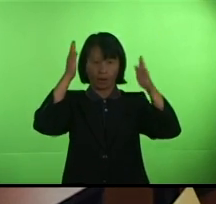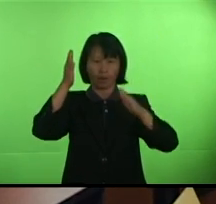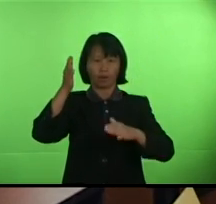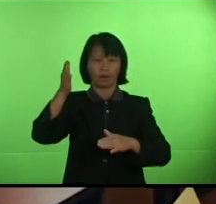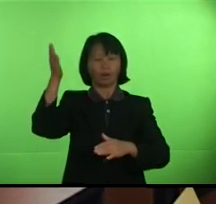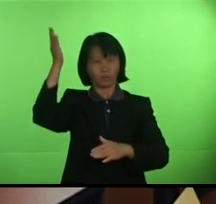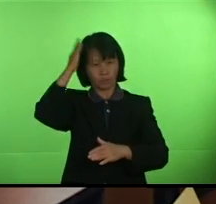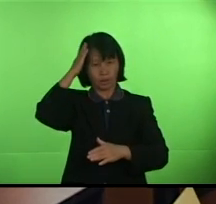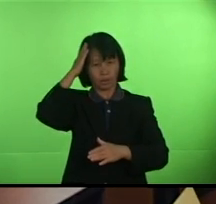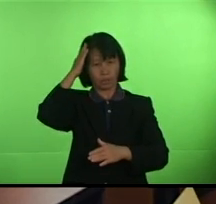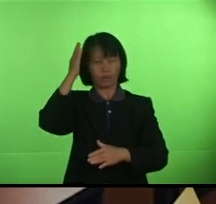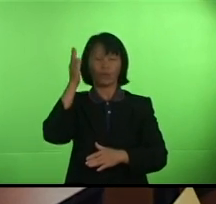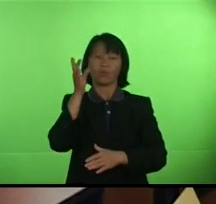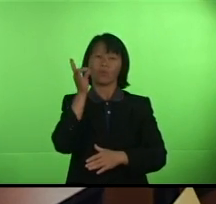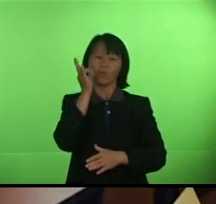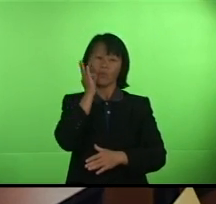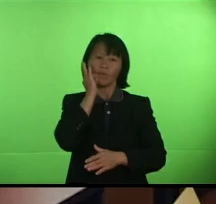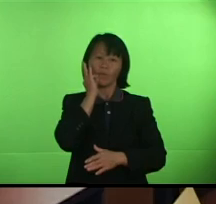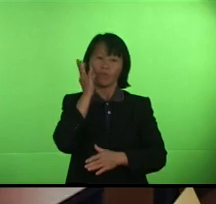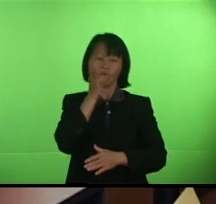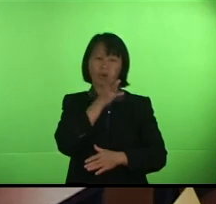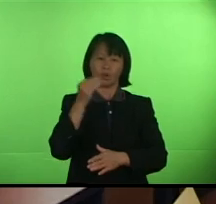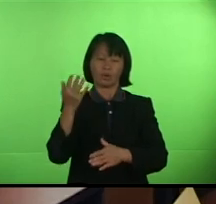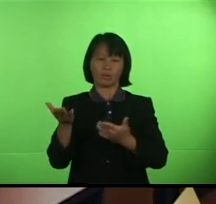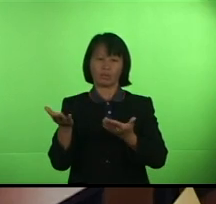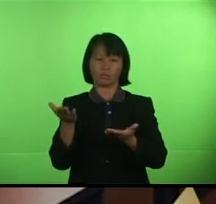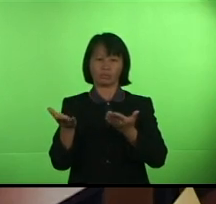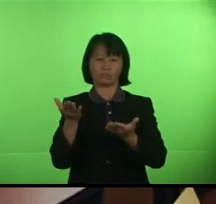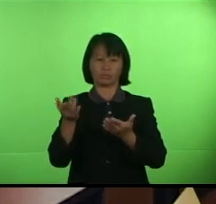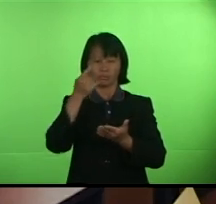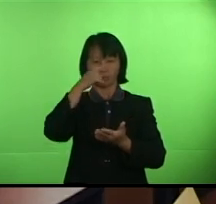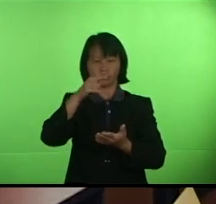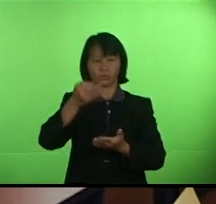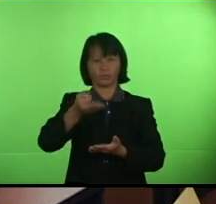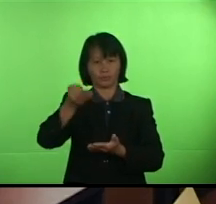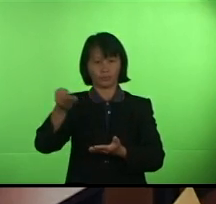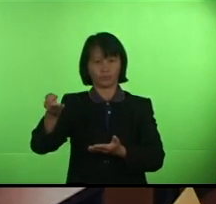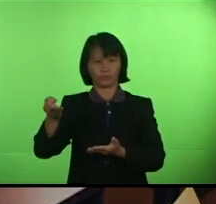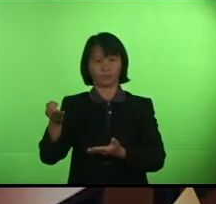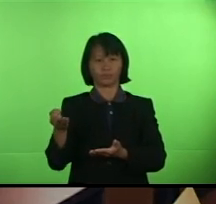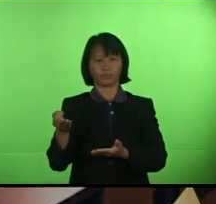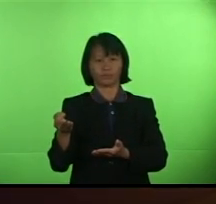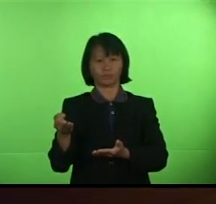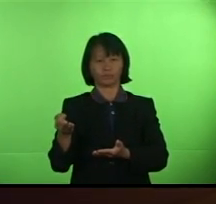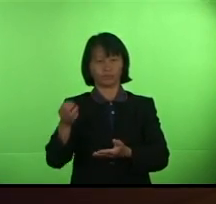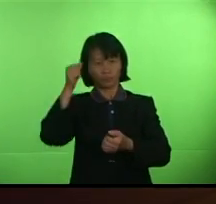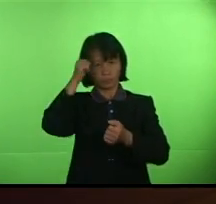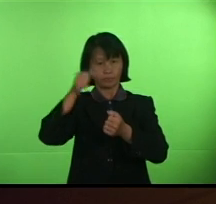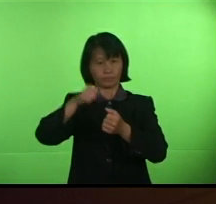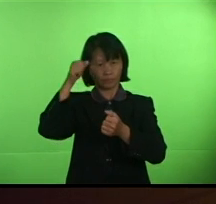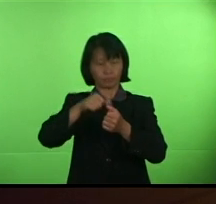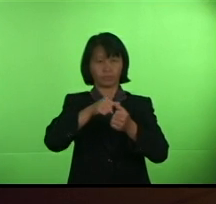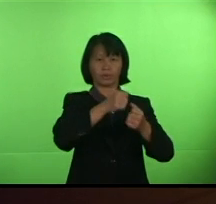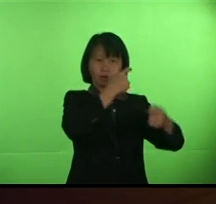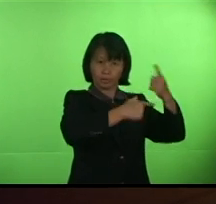and abundance and sometimes even fertility. Okay? So remember, signs are much more easier